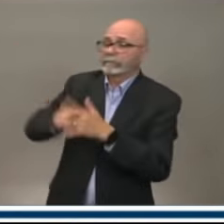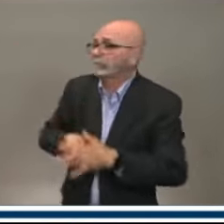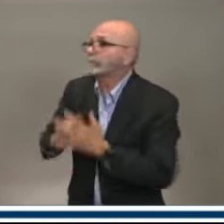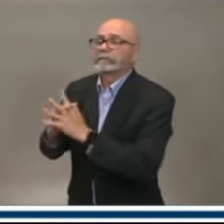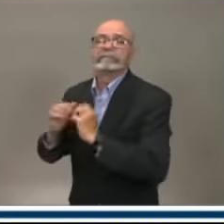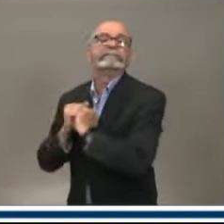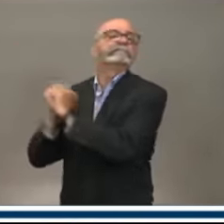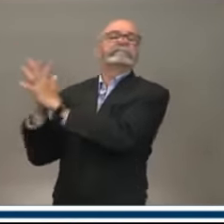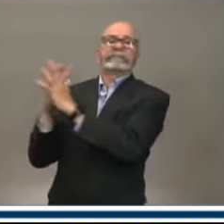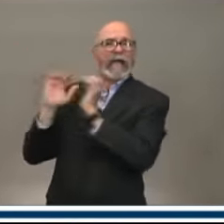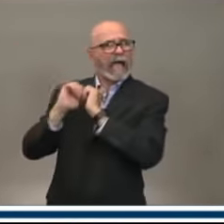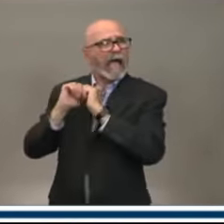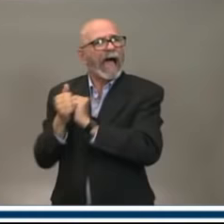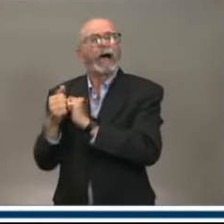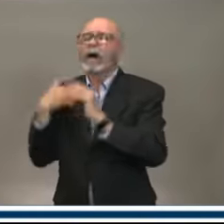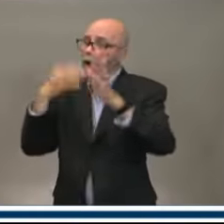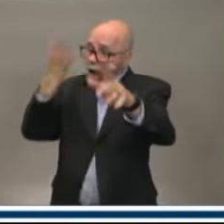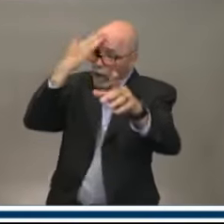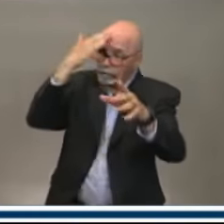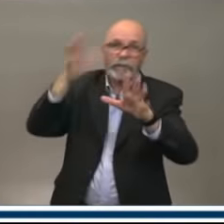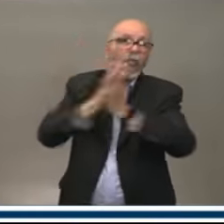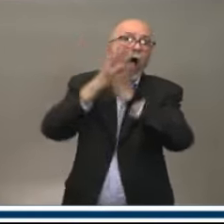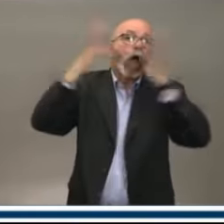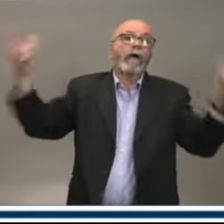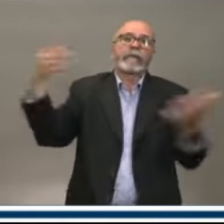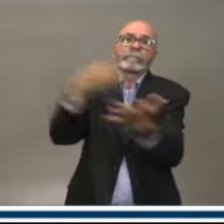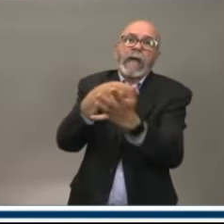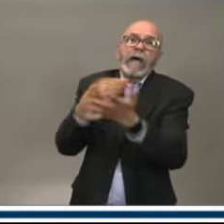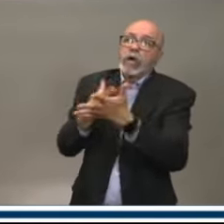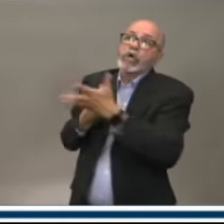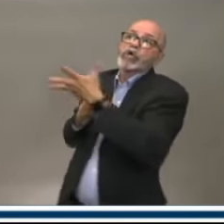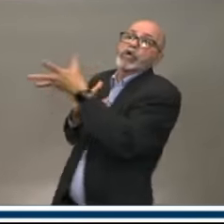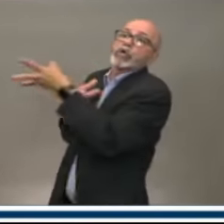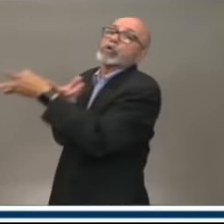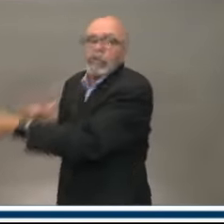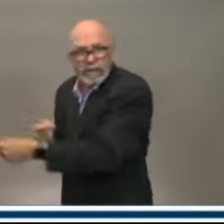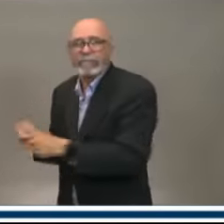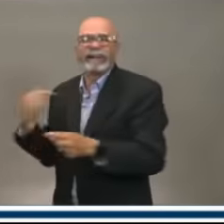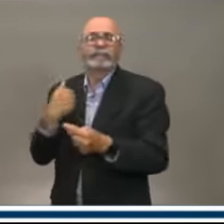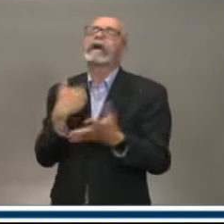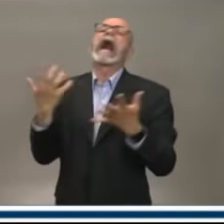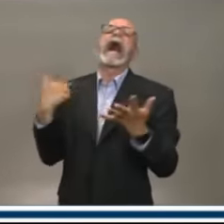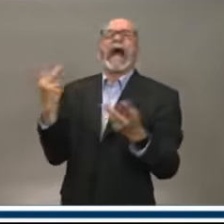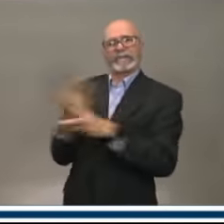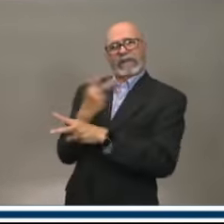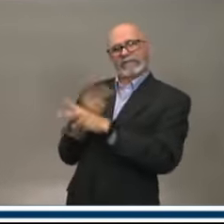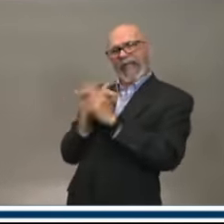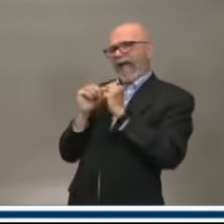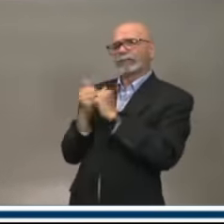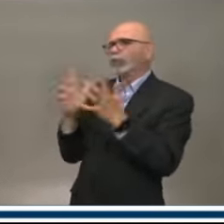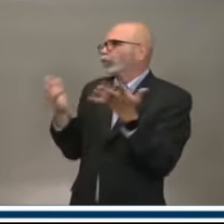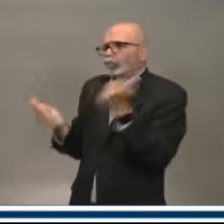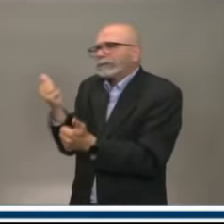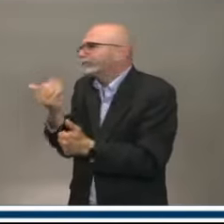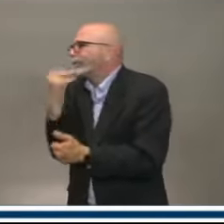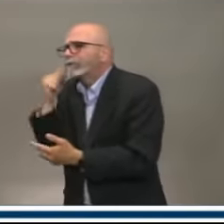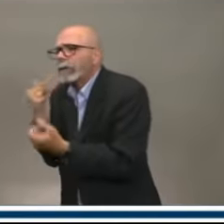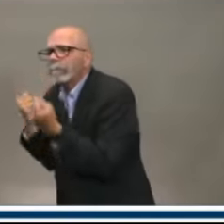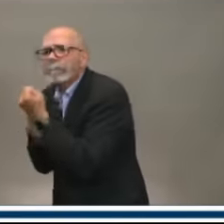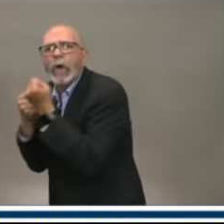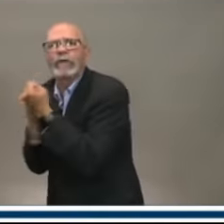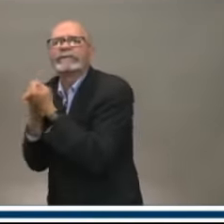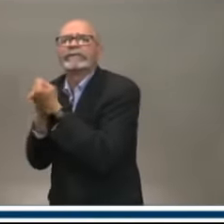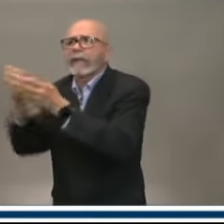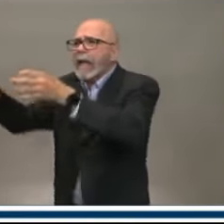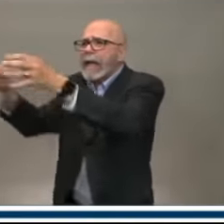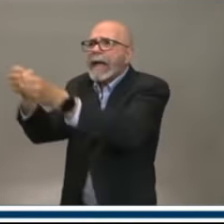amount of cost associated with that they would have lost a lot of revenue. So how can we best support them as they hire our fellow